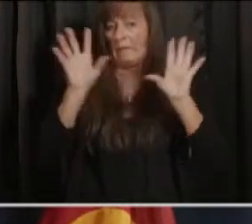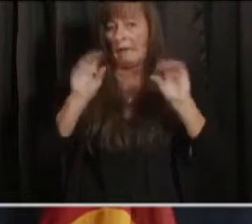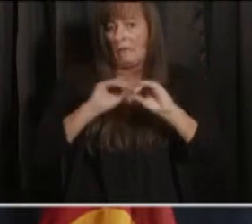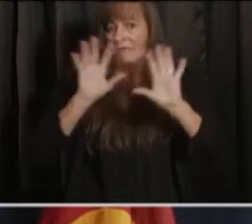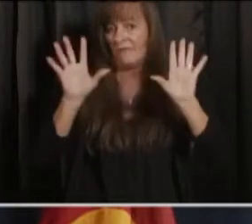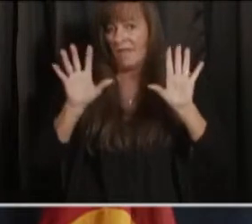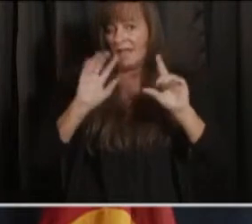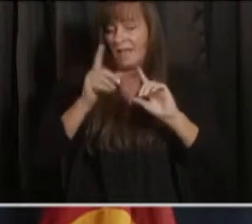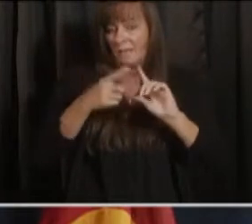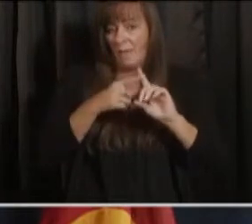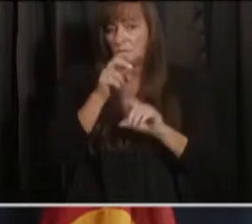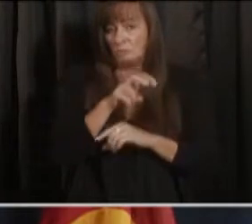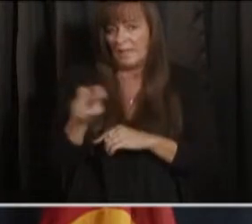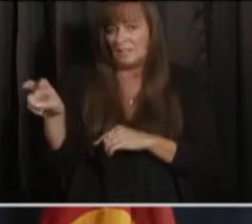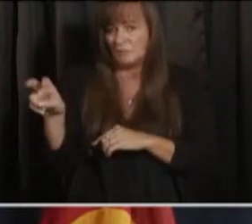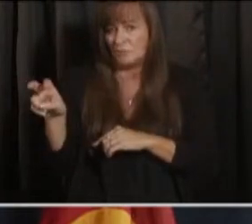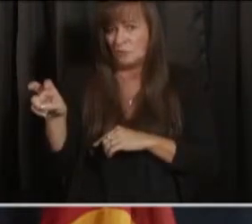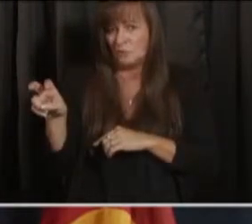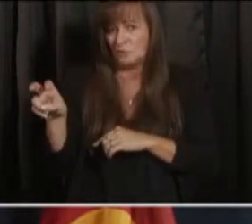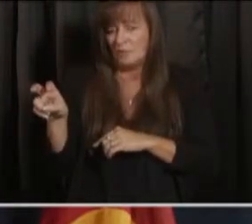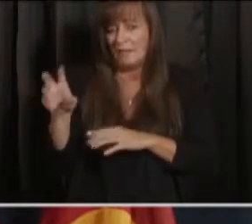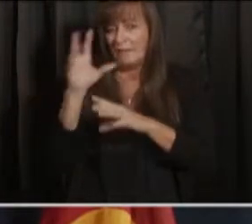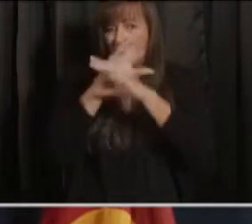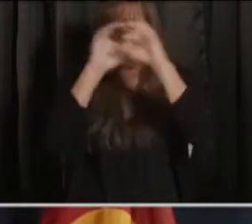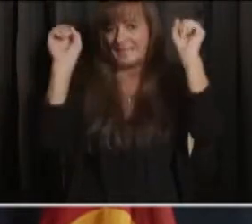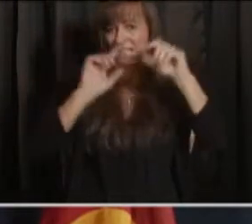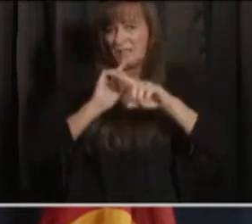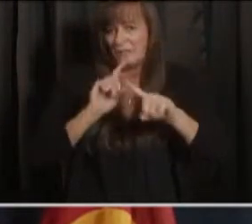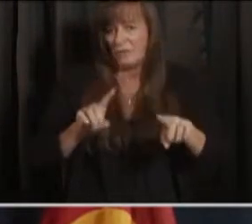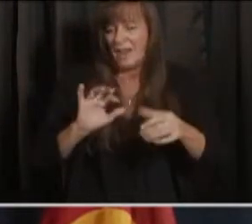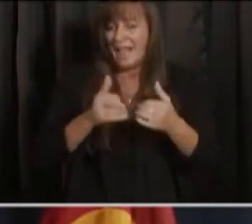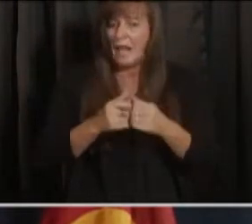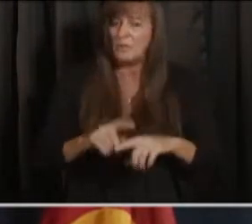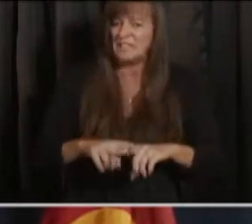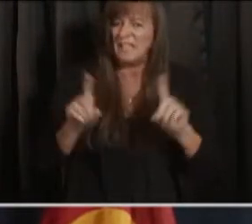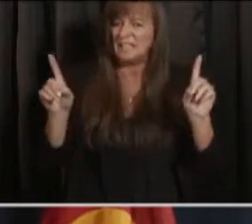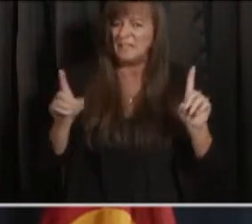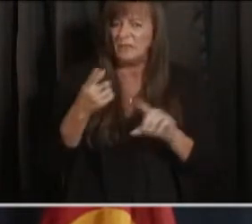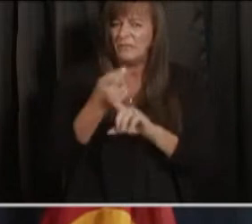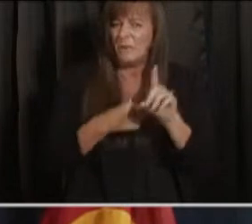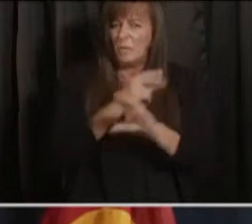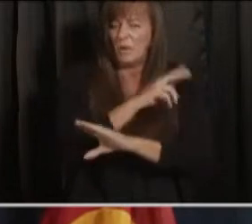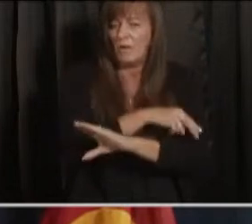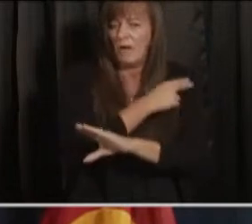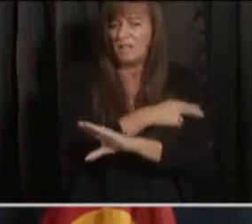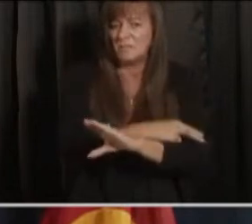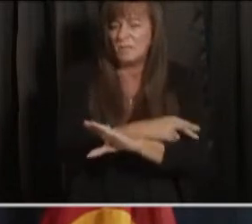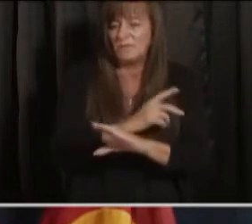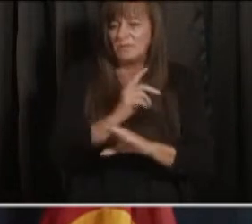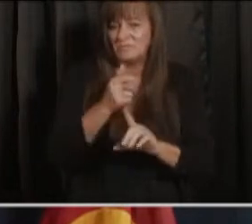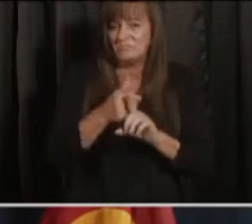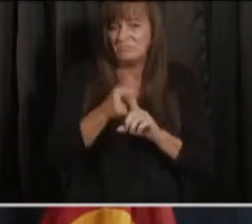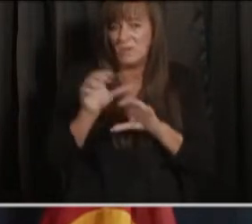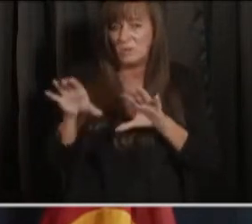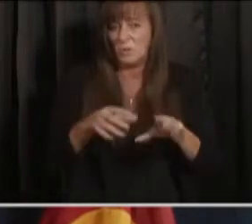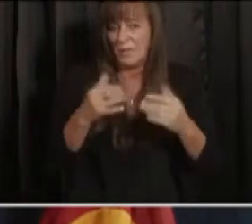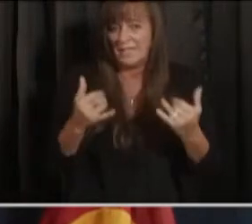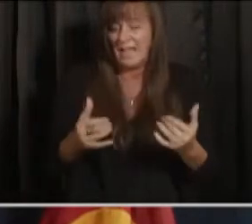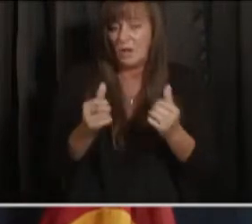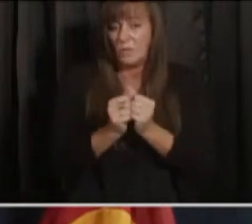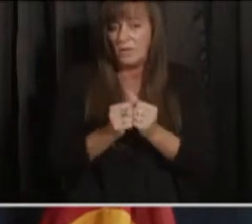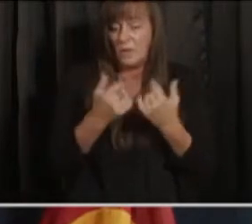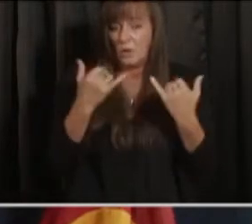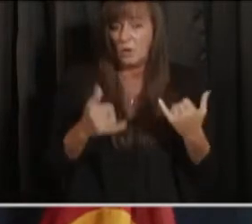that transfer executive order, how that would be different from what the hospitals are doing now with the current